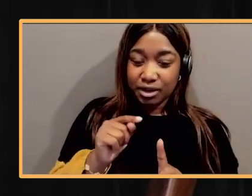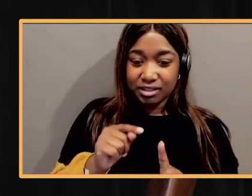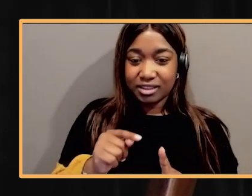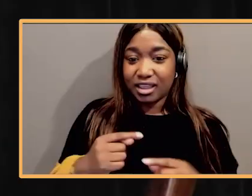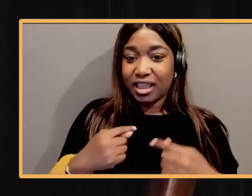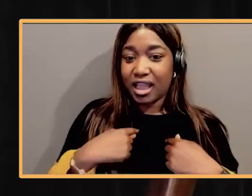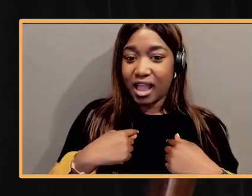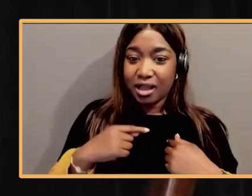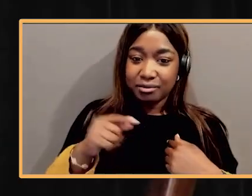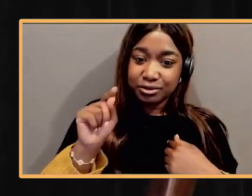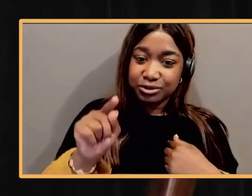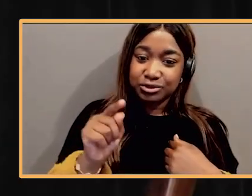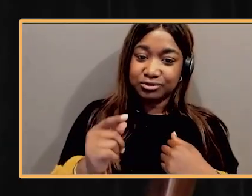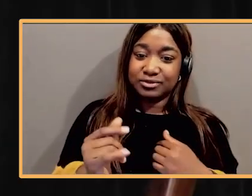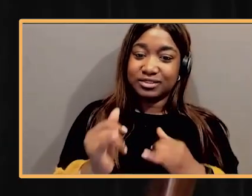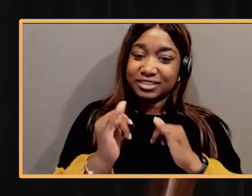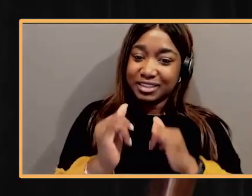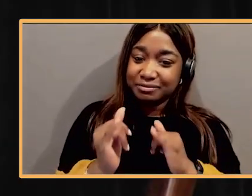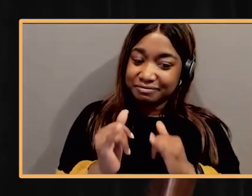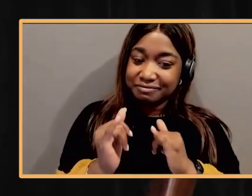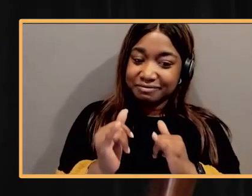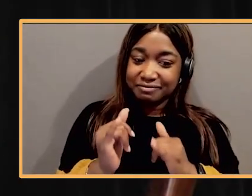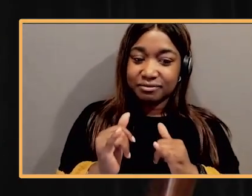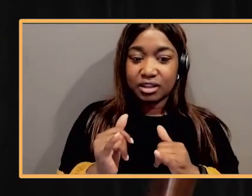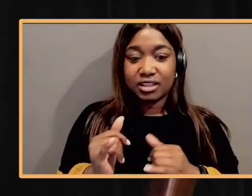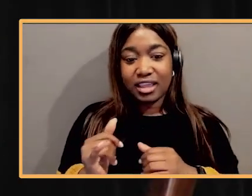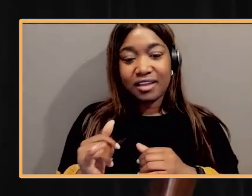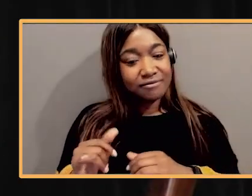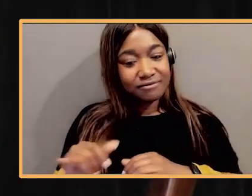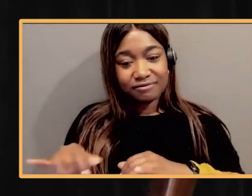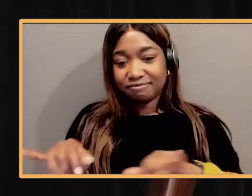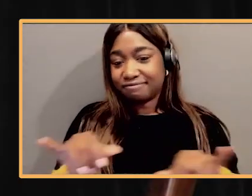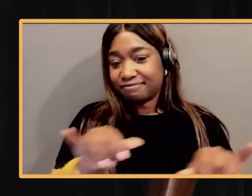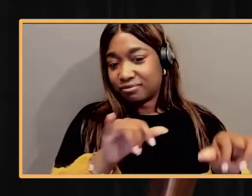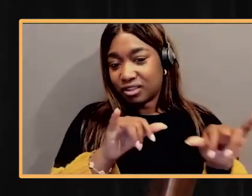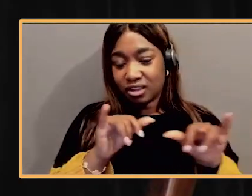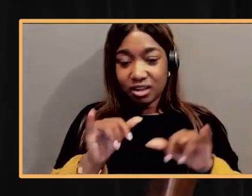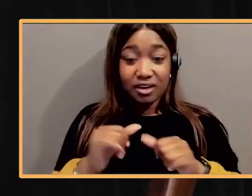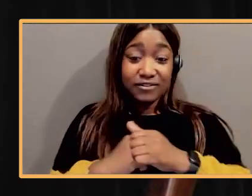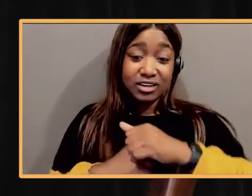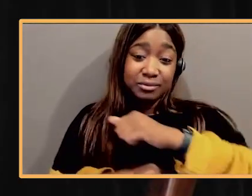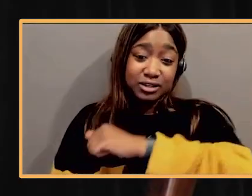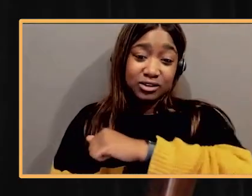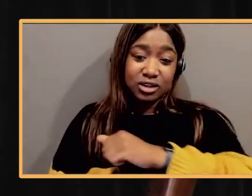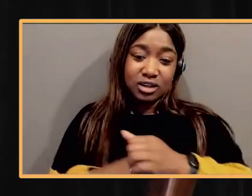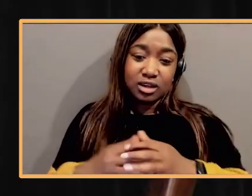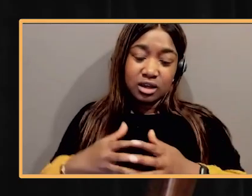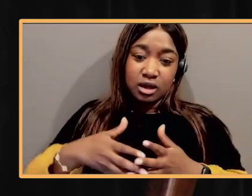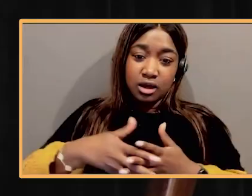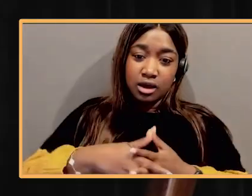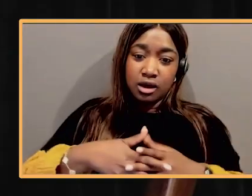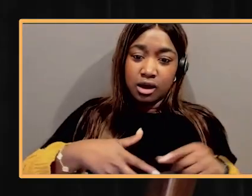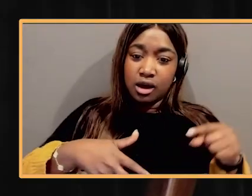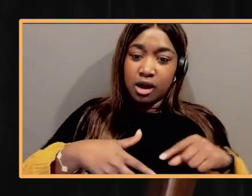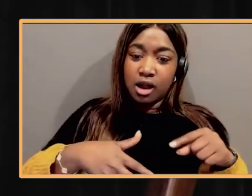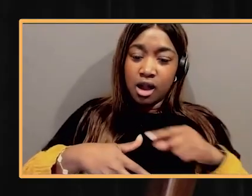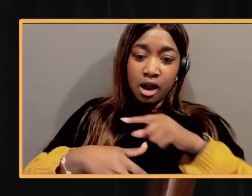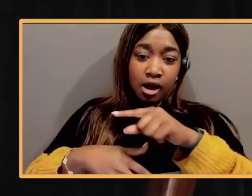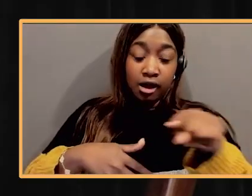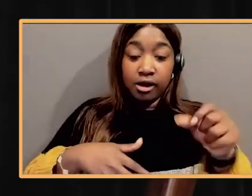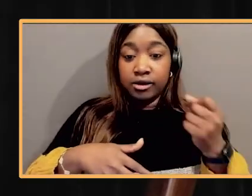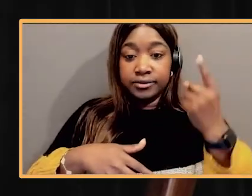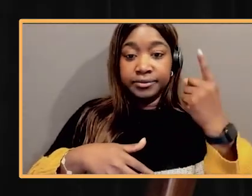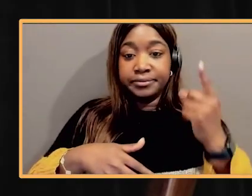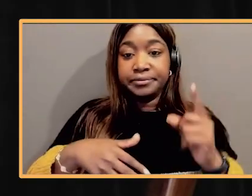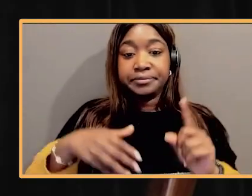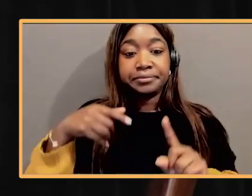they fundamentally get that. And it is literally, and, you know, really using violent terminology here, it is in some ways like